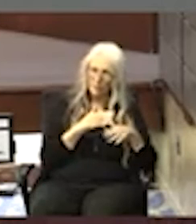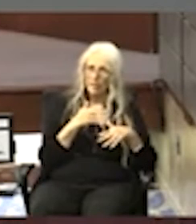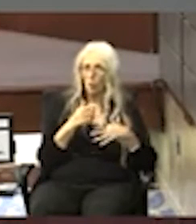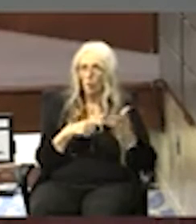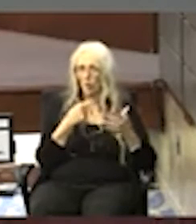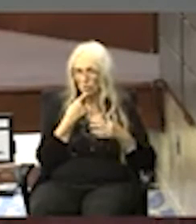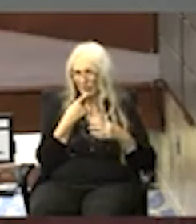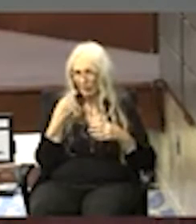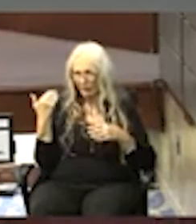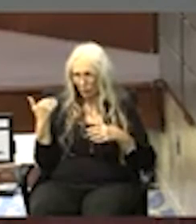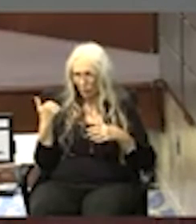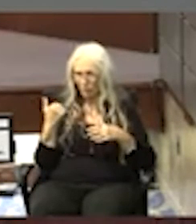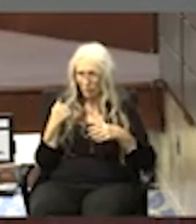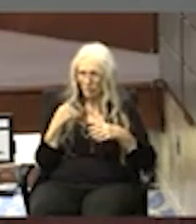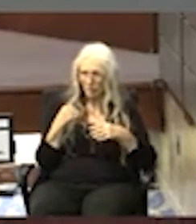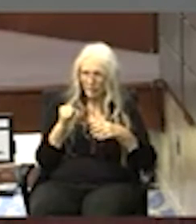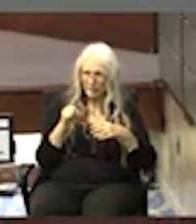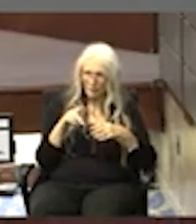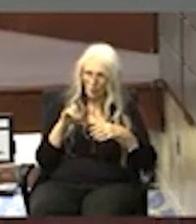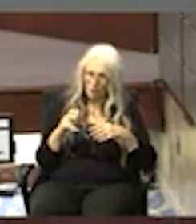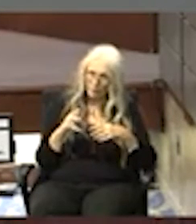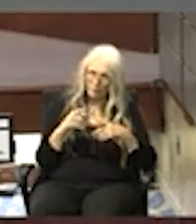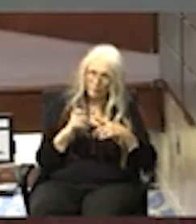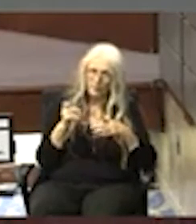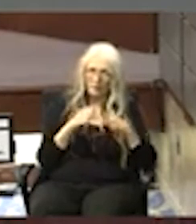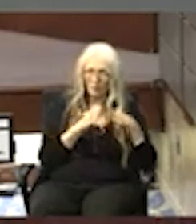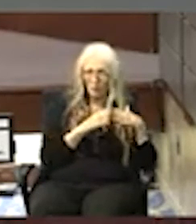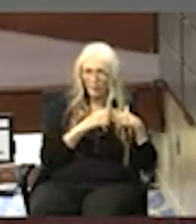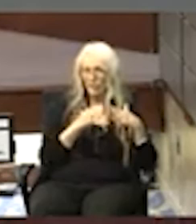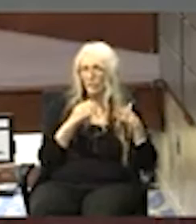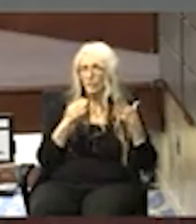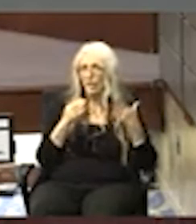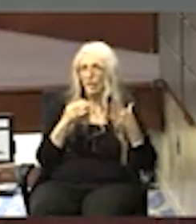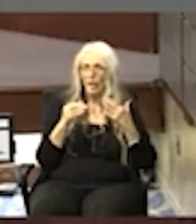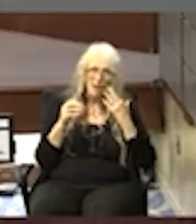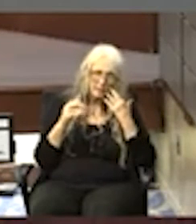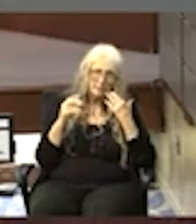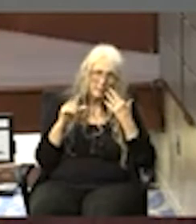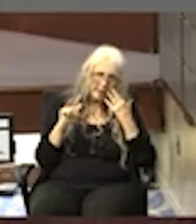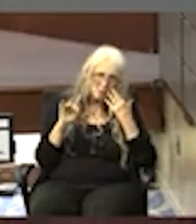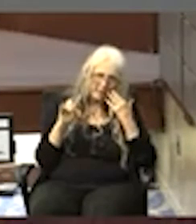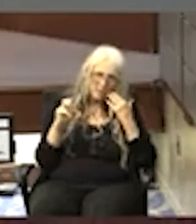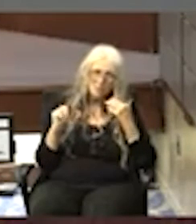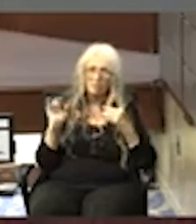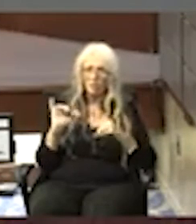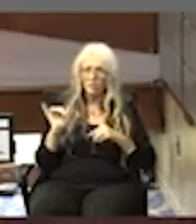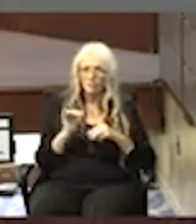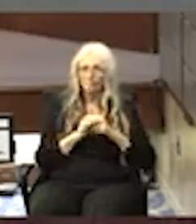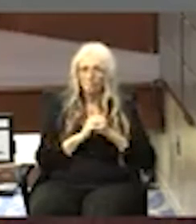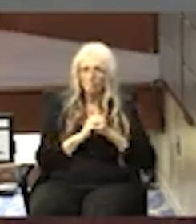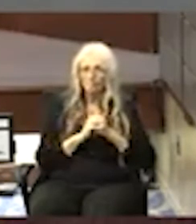mentioned with the All Abilities Park, from our community and beyond as an attraction as well. So thanks for the presentation today,